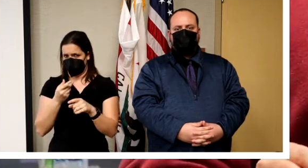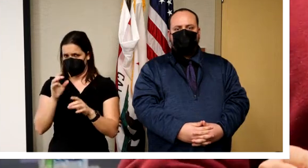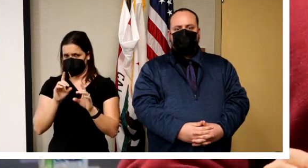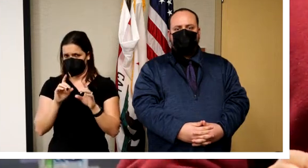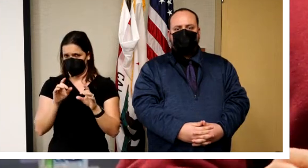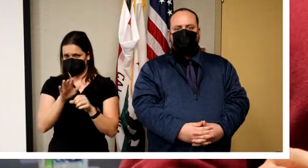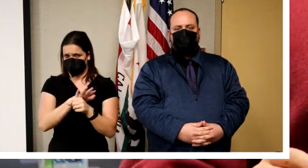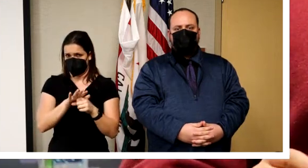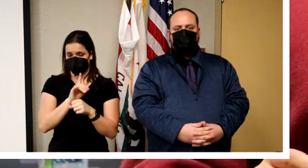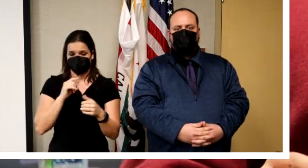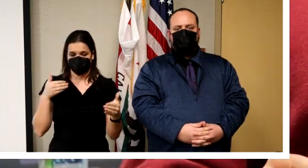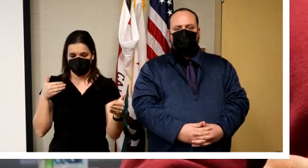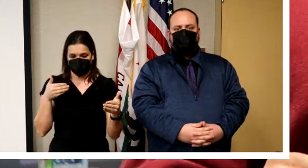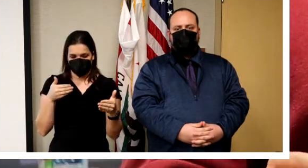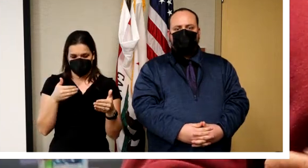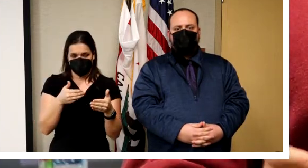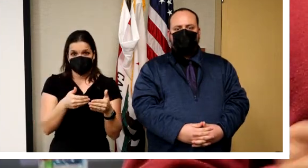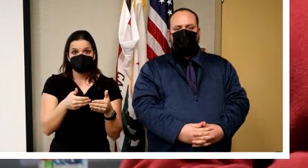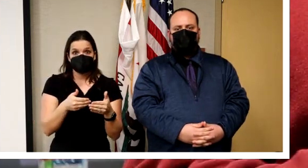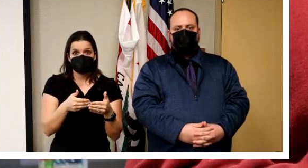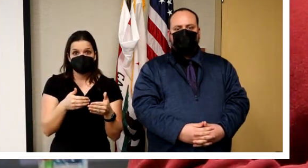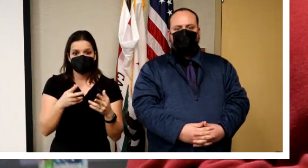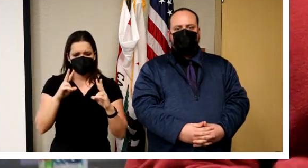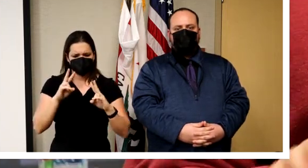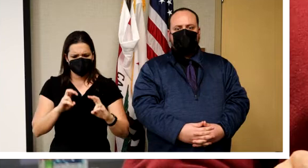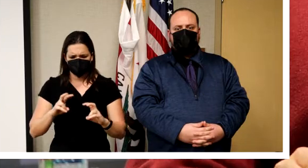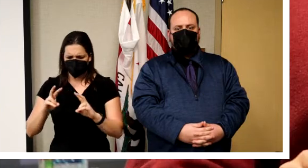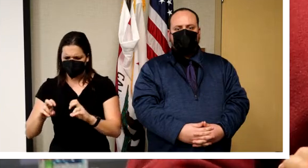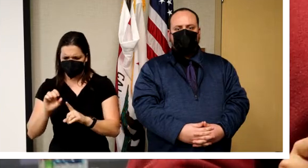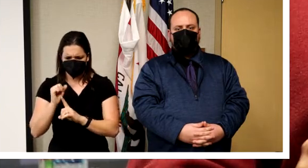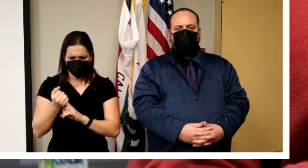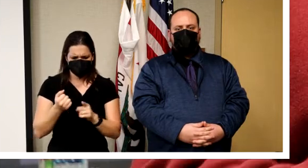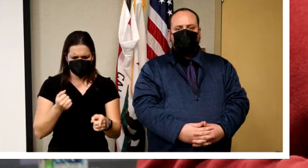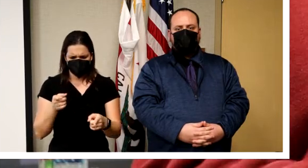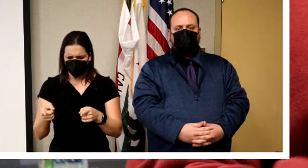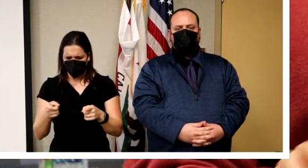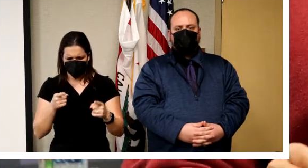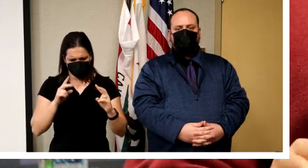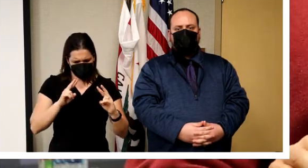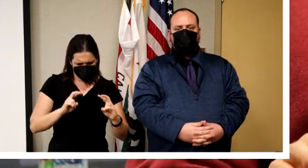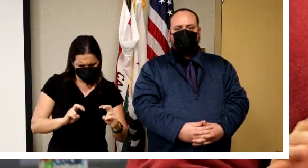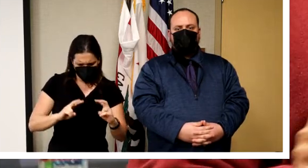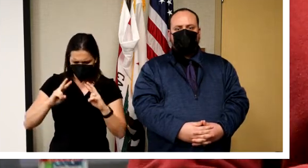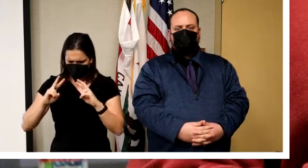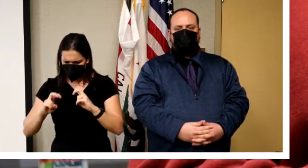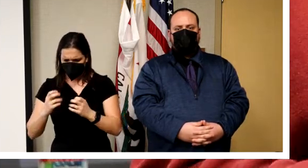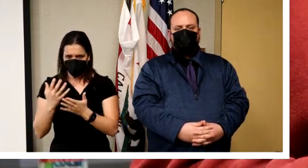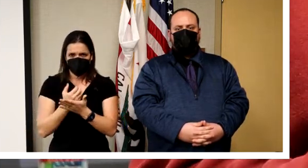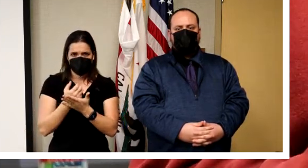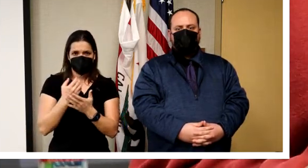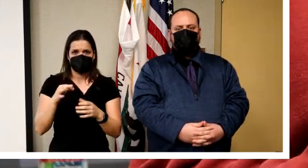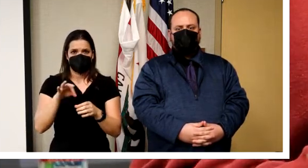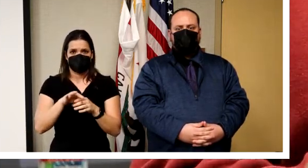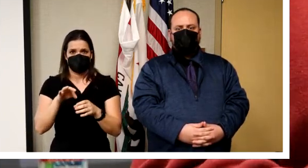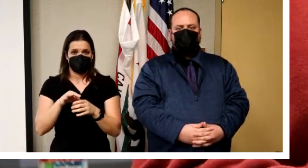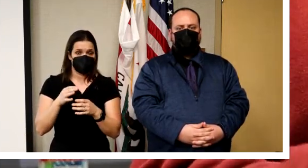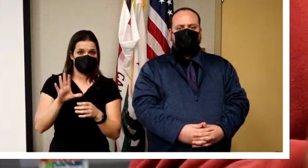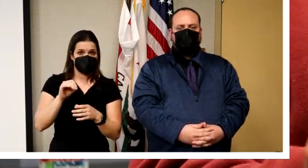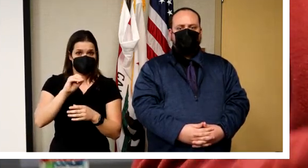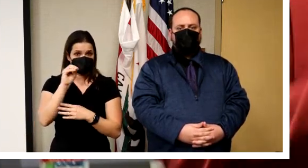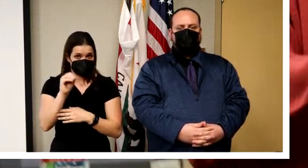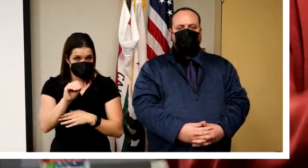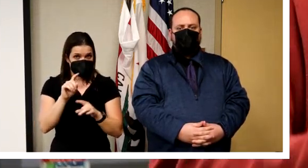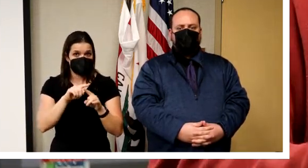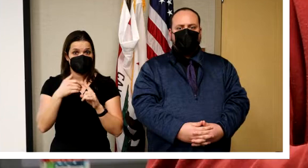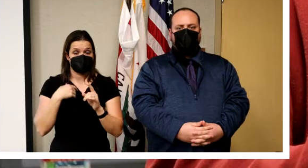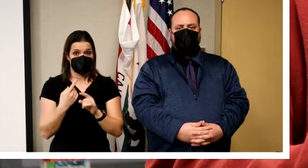that are really close, and as we go through this analysis, we may be in the situation where we need to look carefully to see whether there's an opportunity to get them over 50%. But you